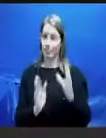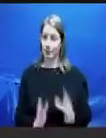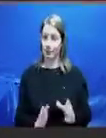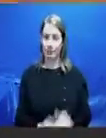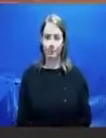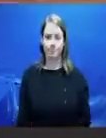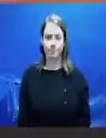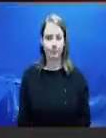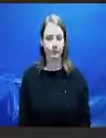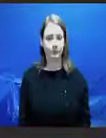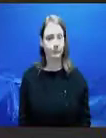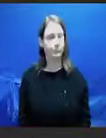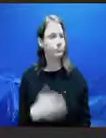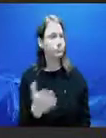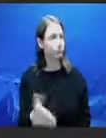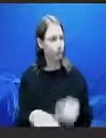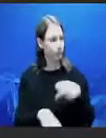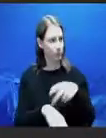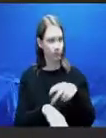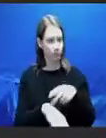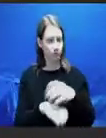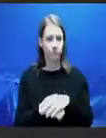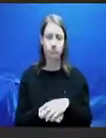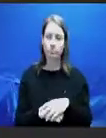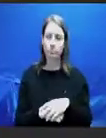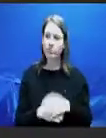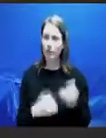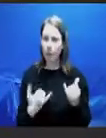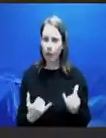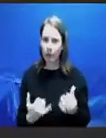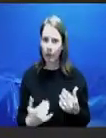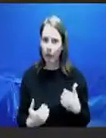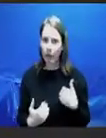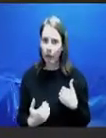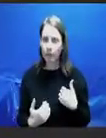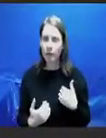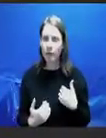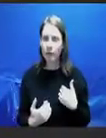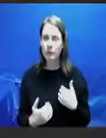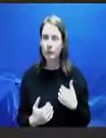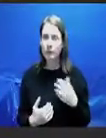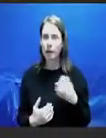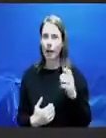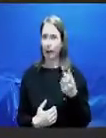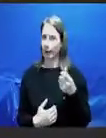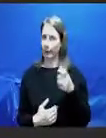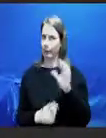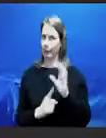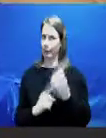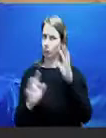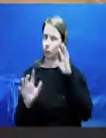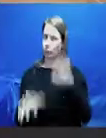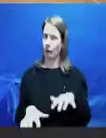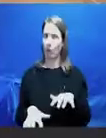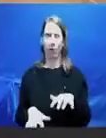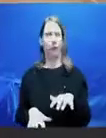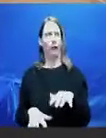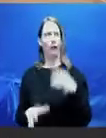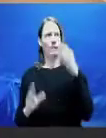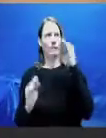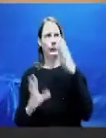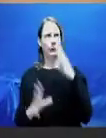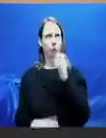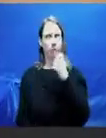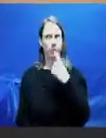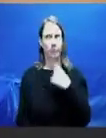IS 187. Right now, they're kind of going through that culture shock with, oh, the teacher's not going to give me the answer right away. It also gives them